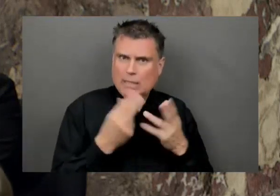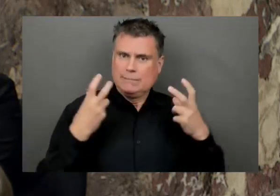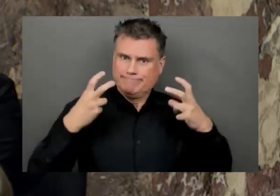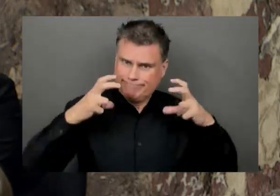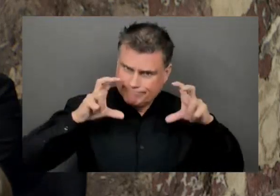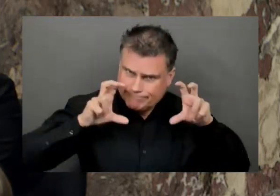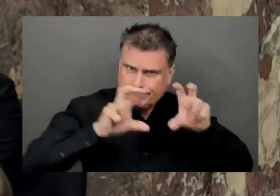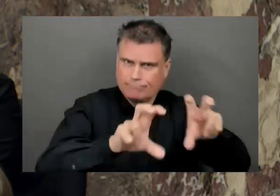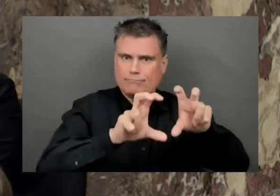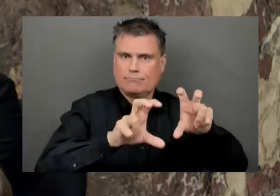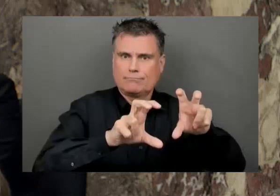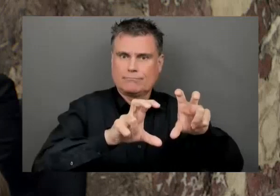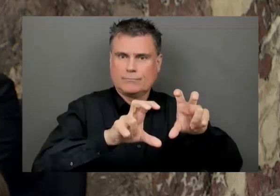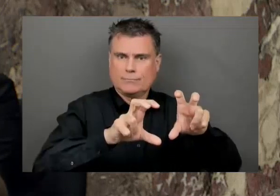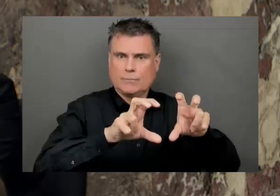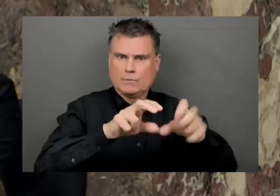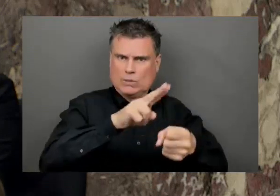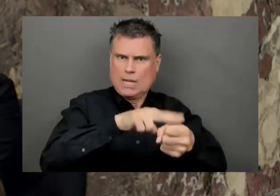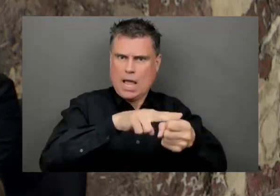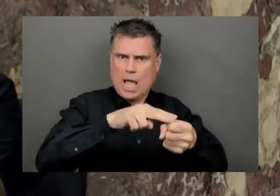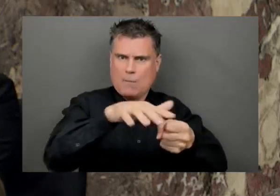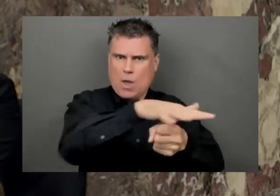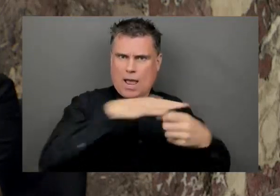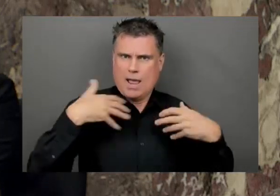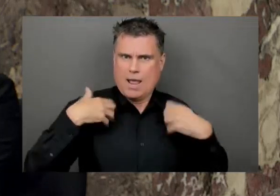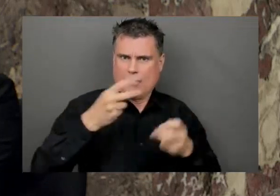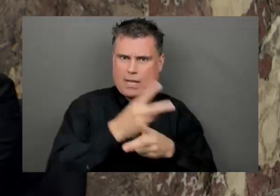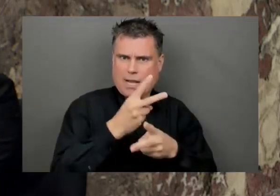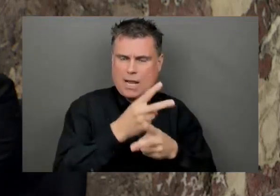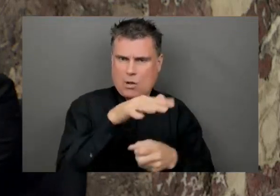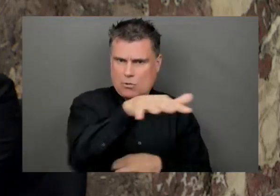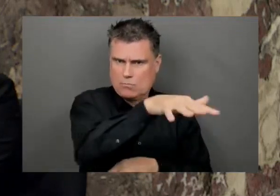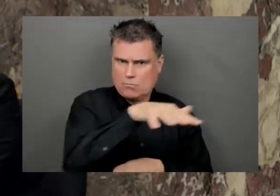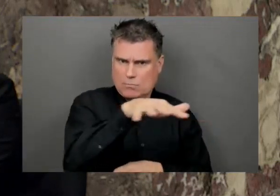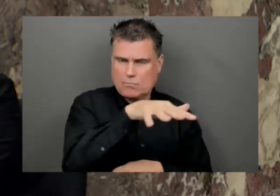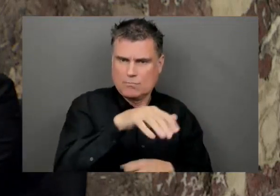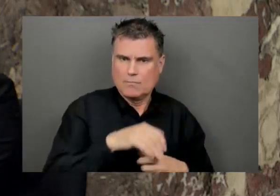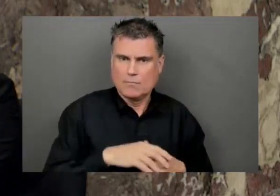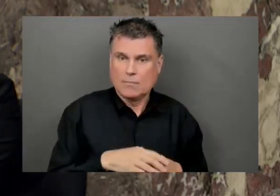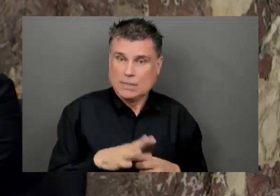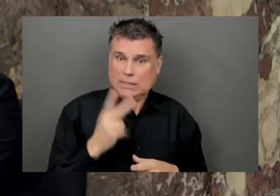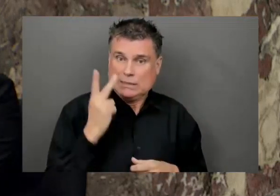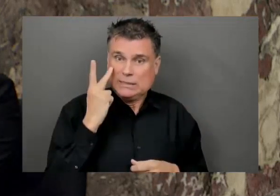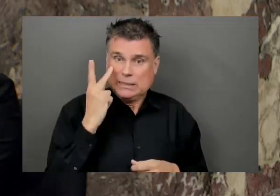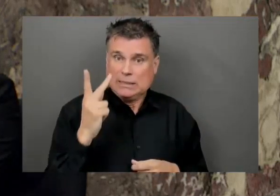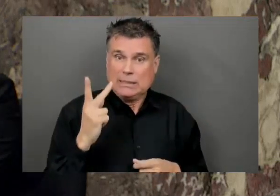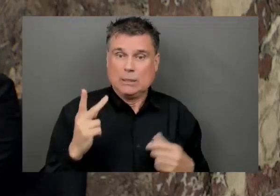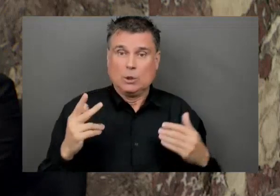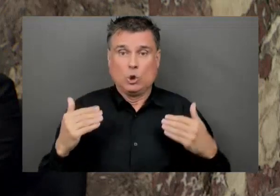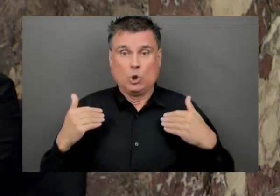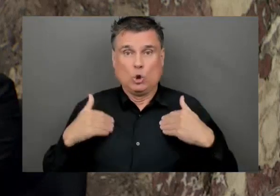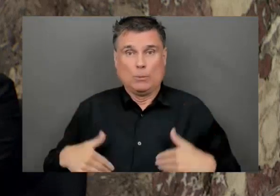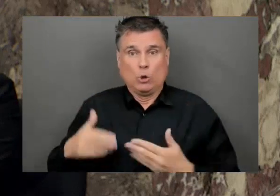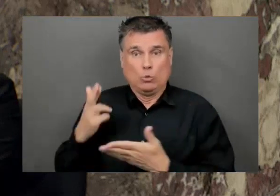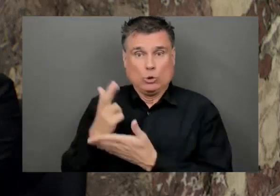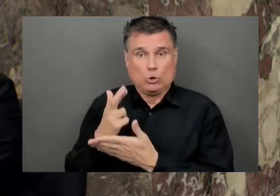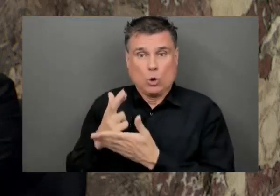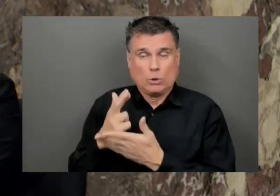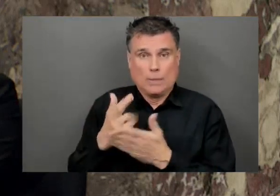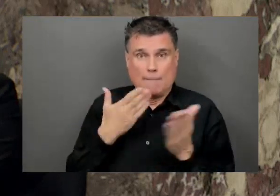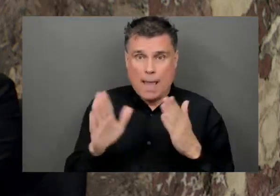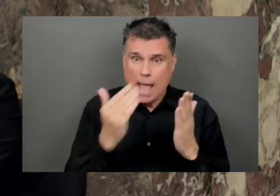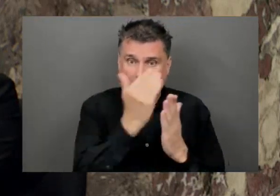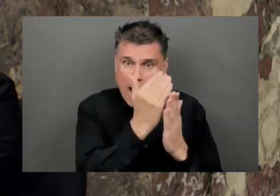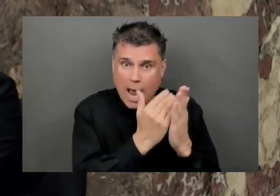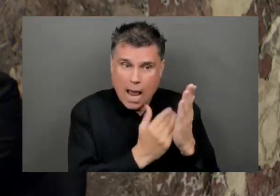and the success is showing in our Health Human Resources Plan, unprecedented success at recruiting doctors, both family doctors and specialists,